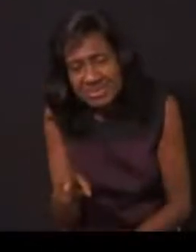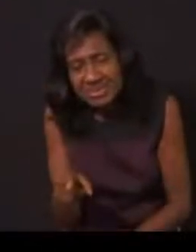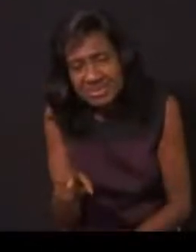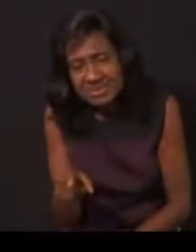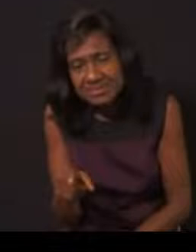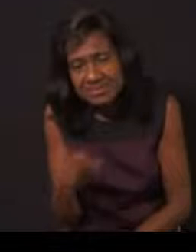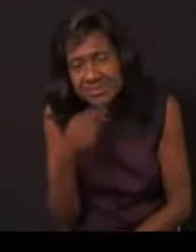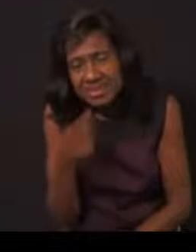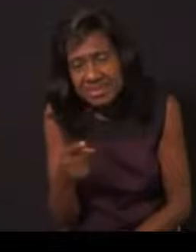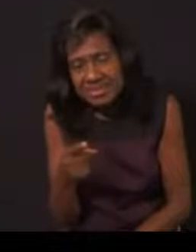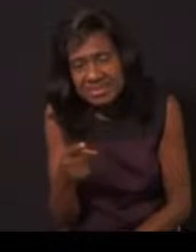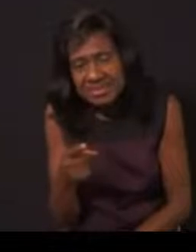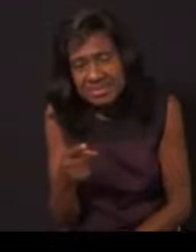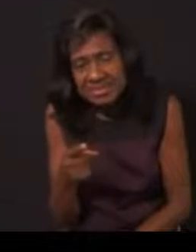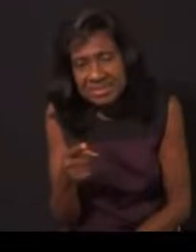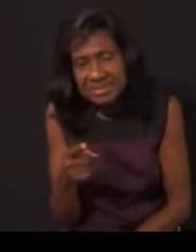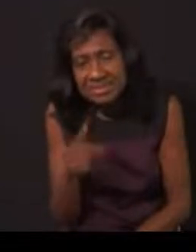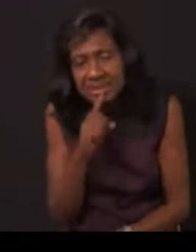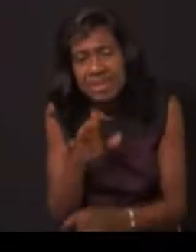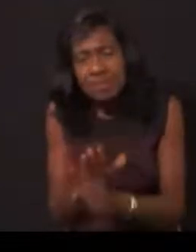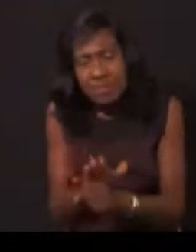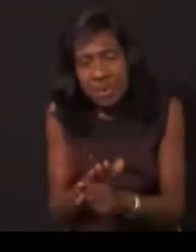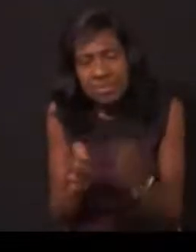Realistically, I've promised the country that we will